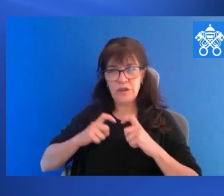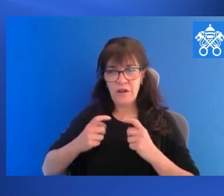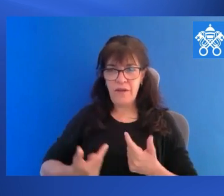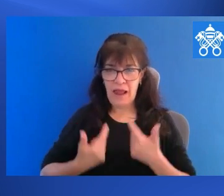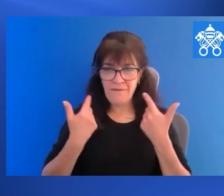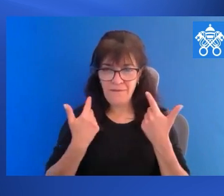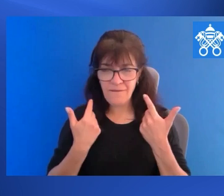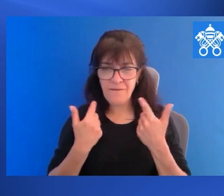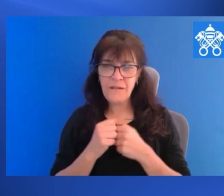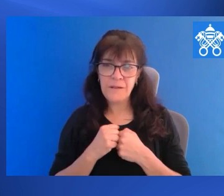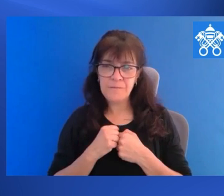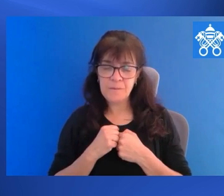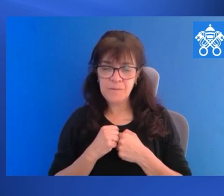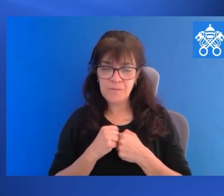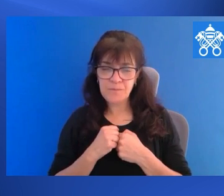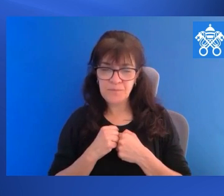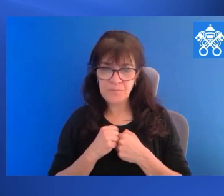of life.